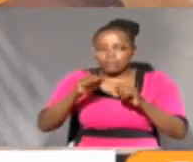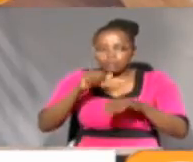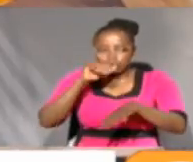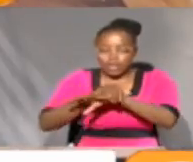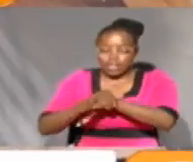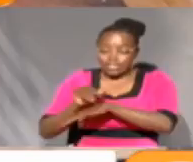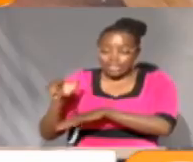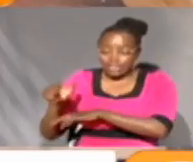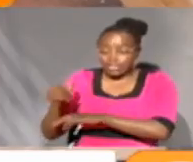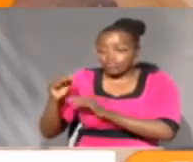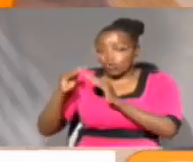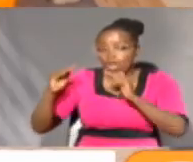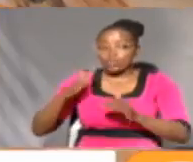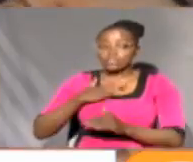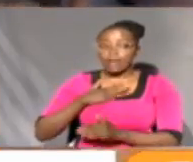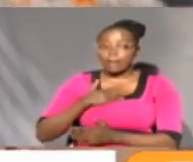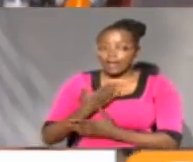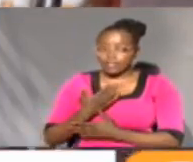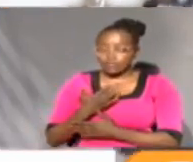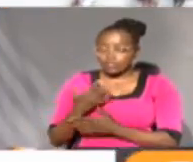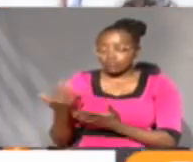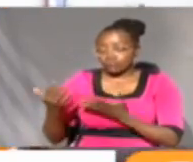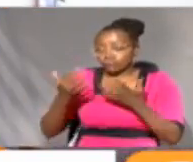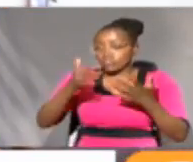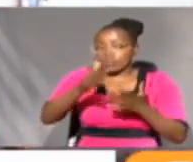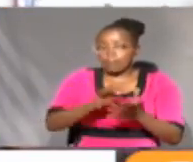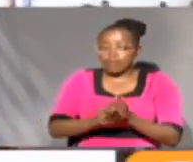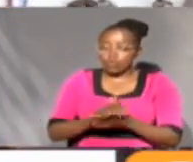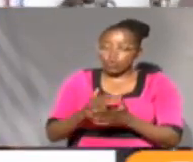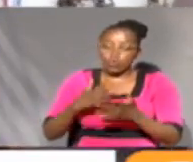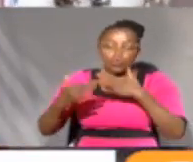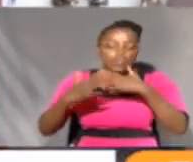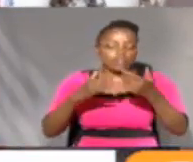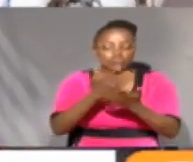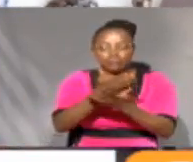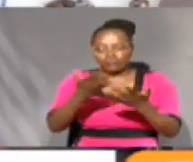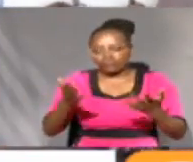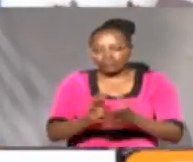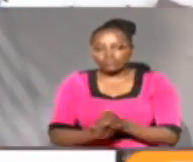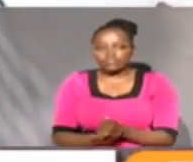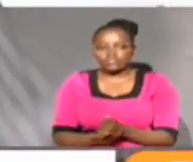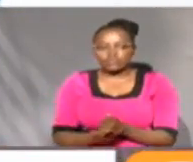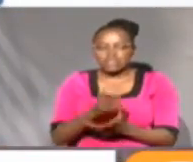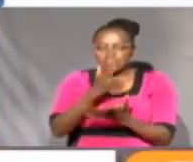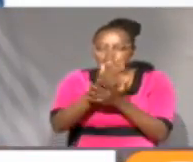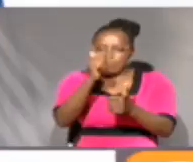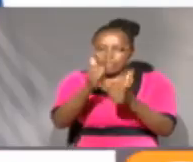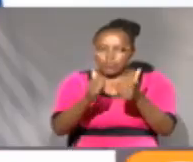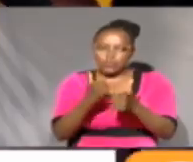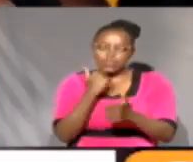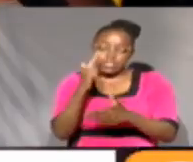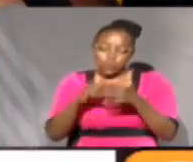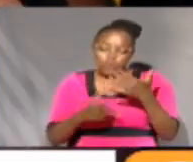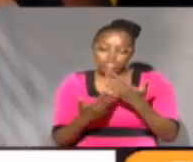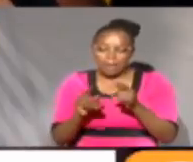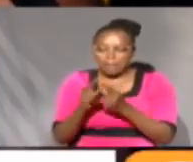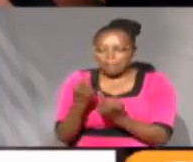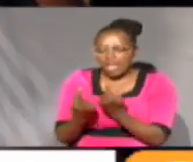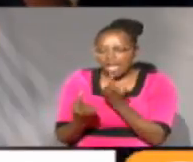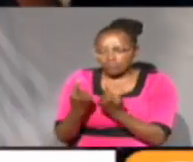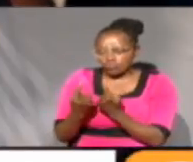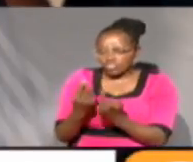these from my house into your house, let's say, into your house or wherever you are. Something, let's say, some sort of a catering